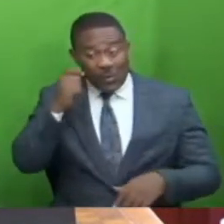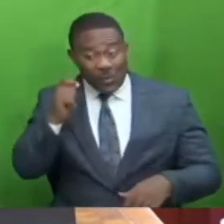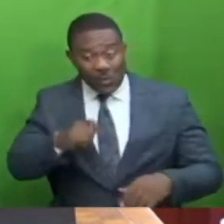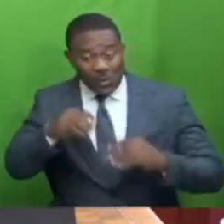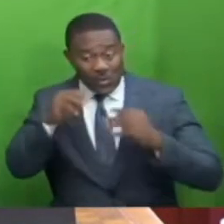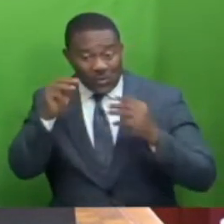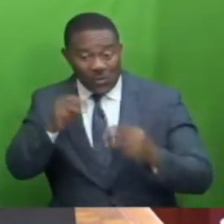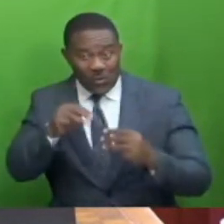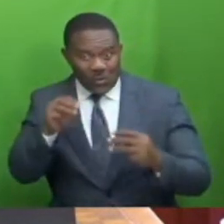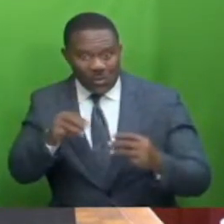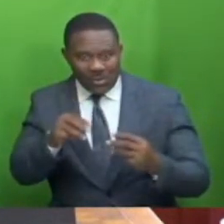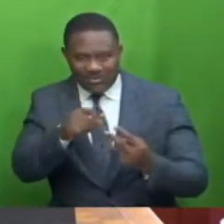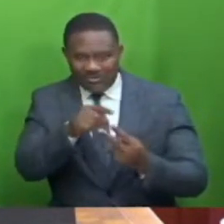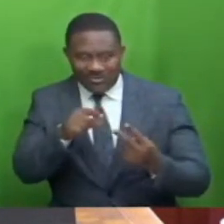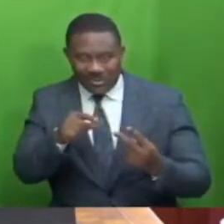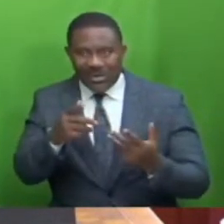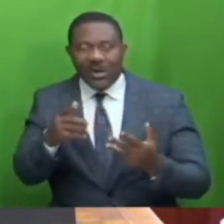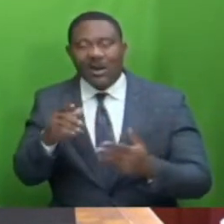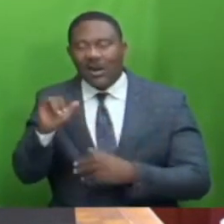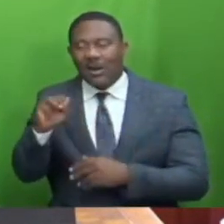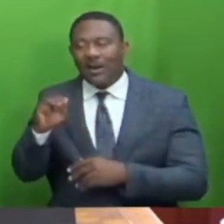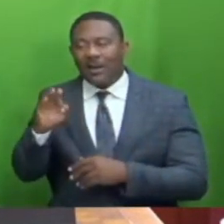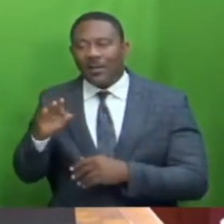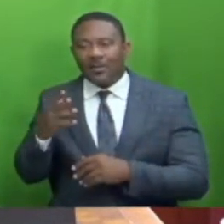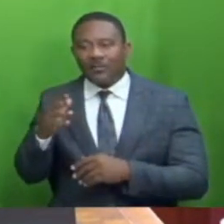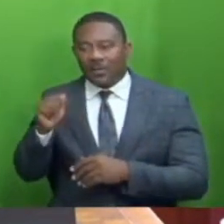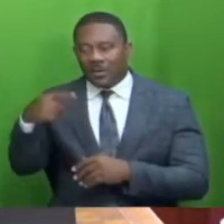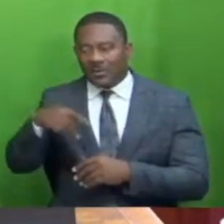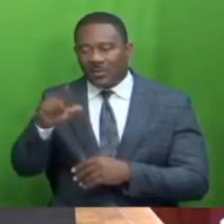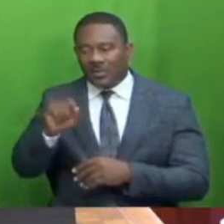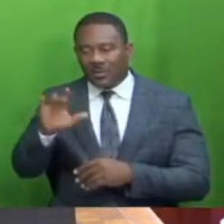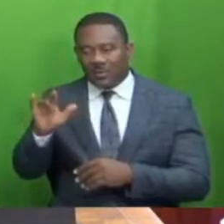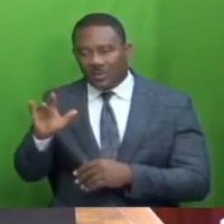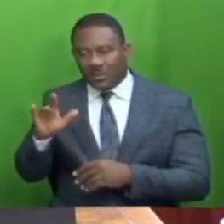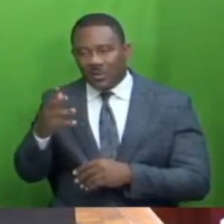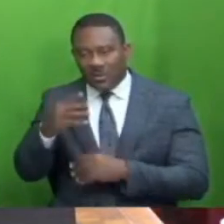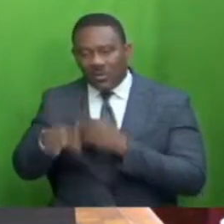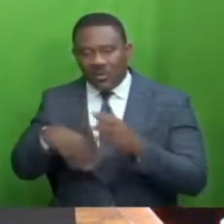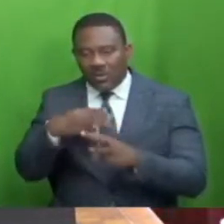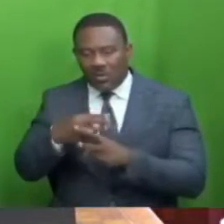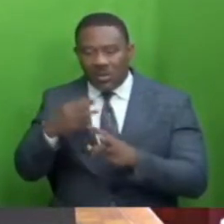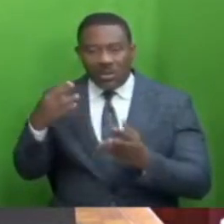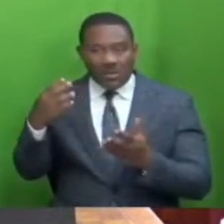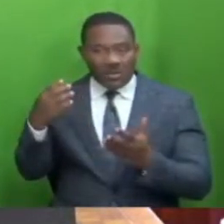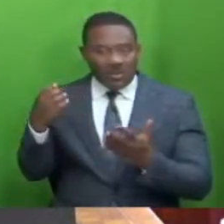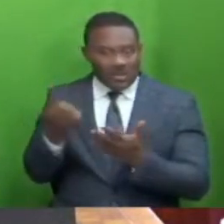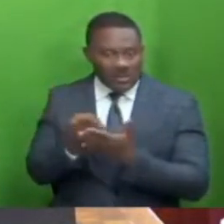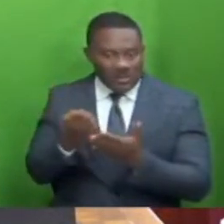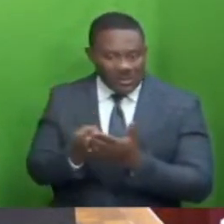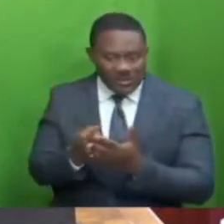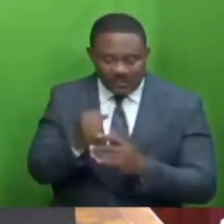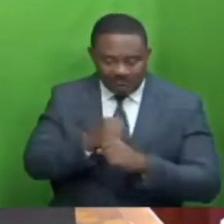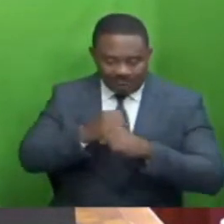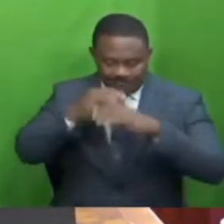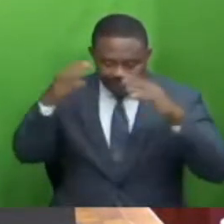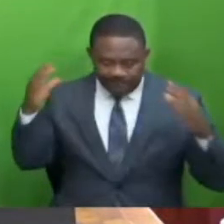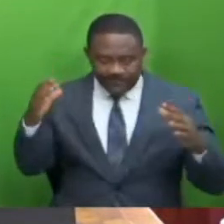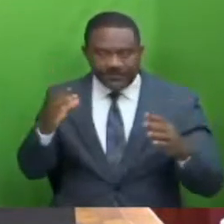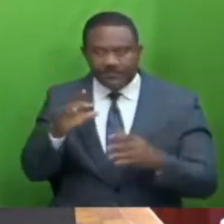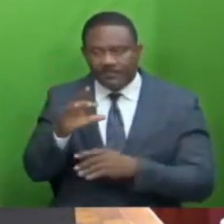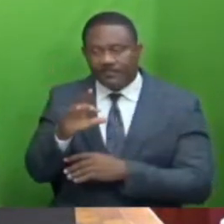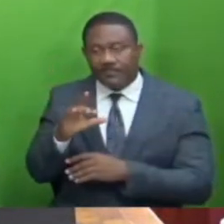such context that the IMF in its April 2023 World Economic Outlook update projects global